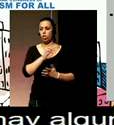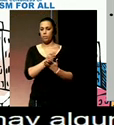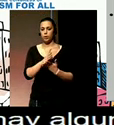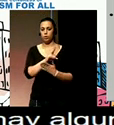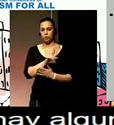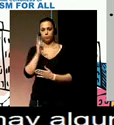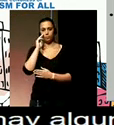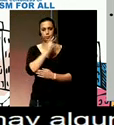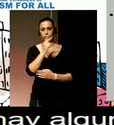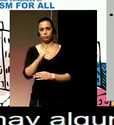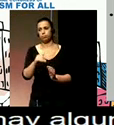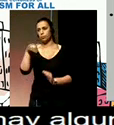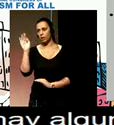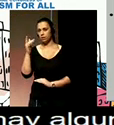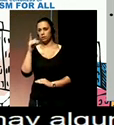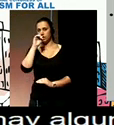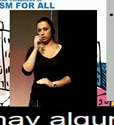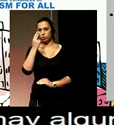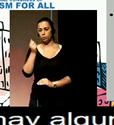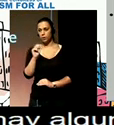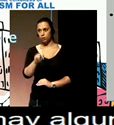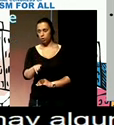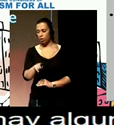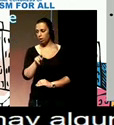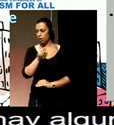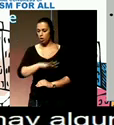Heritage sites are some of the main attractions.